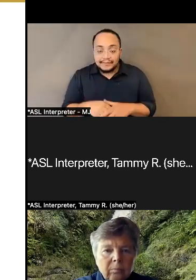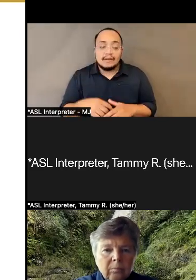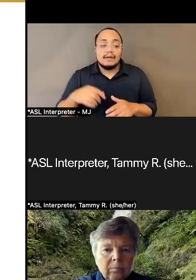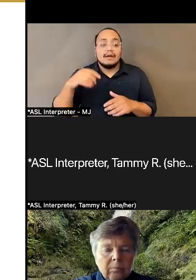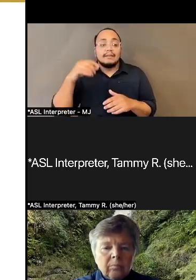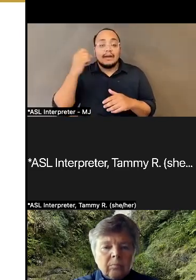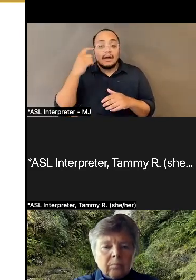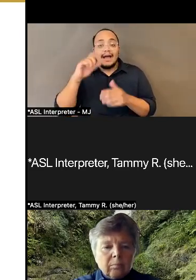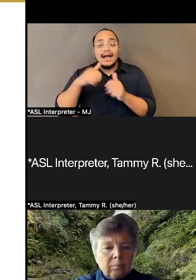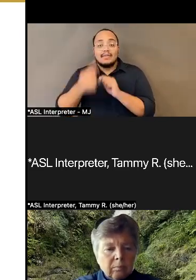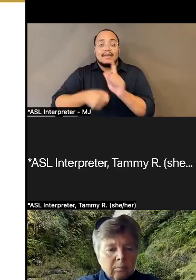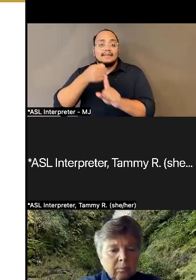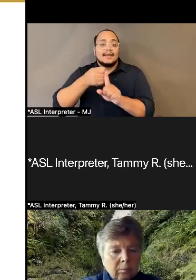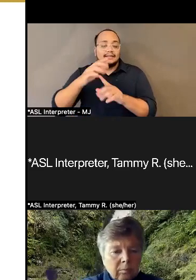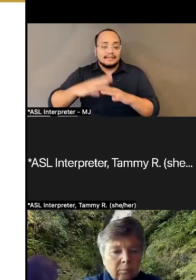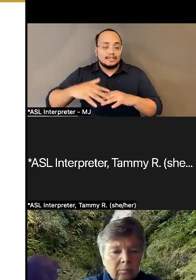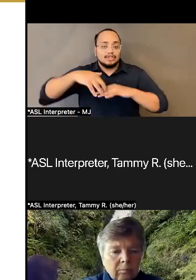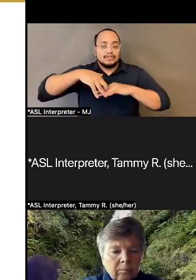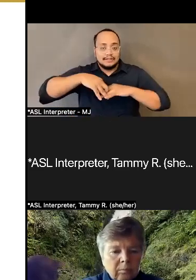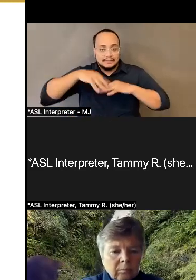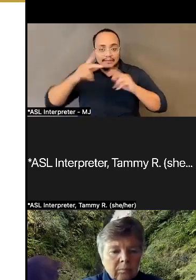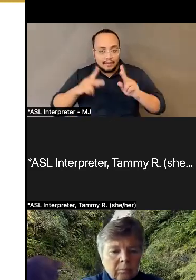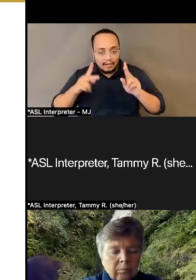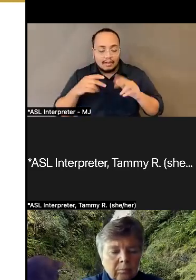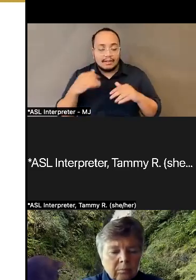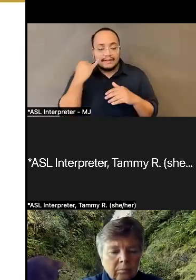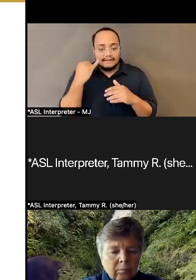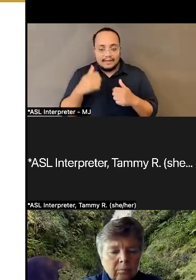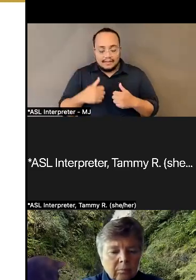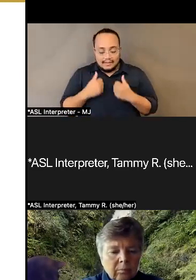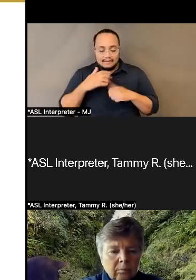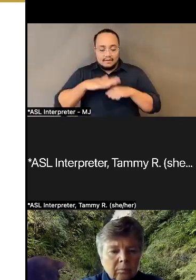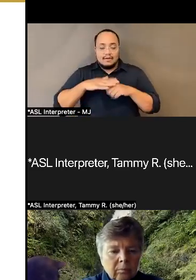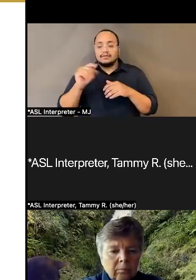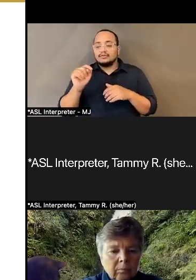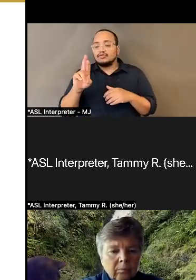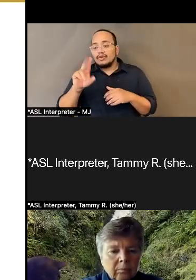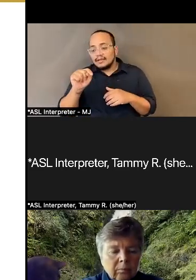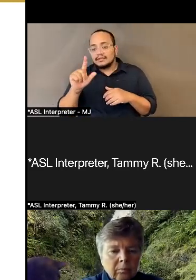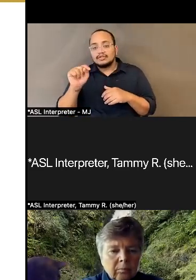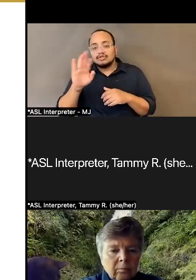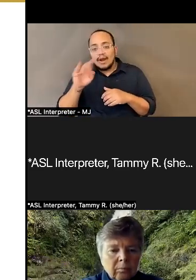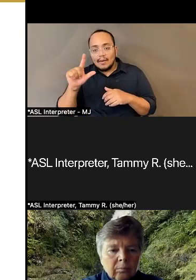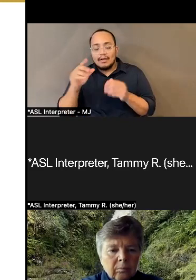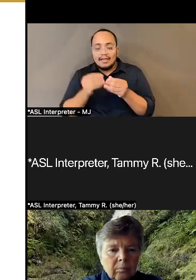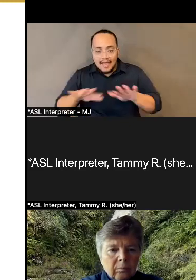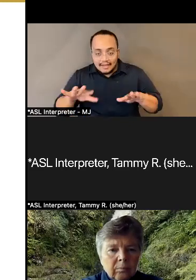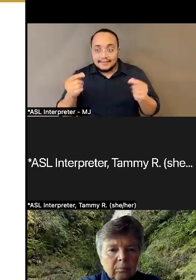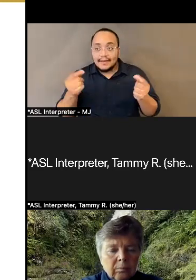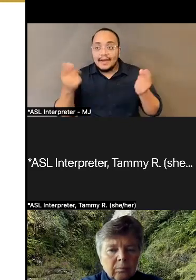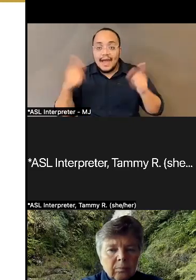Native survivors when they're in Indian country, right? Specifically when they're on trust land, is that due